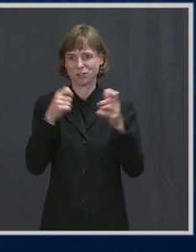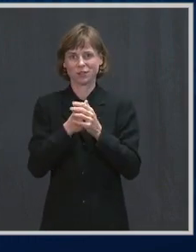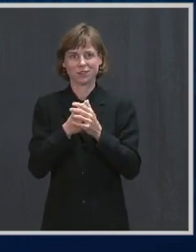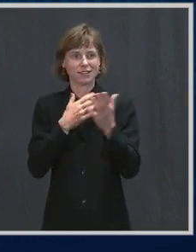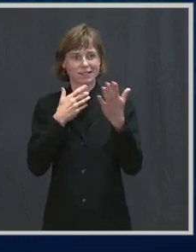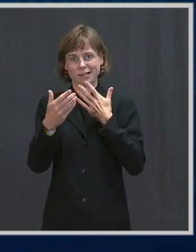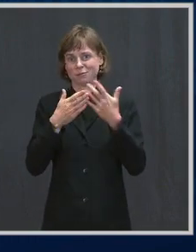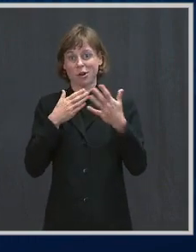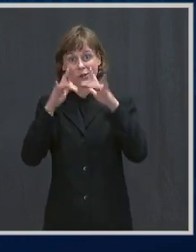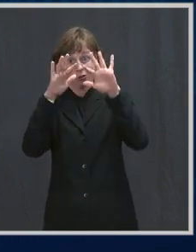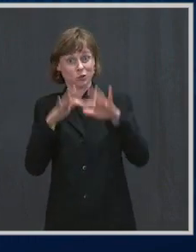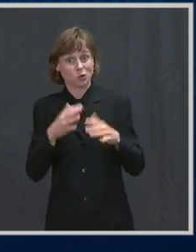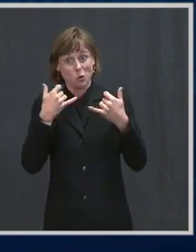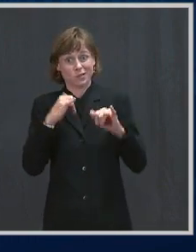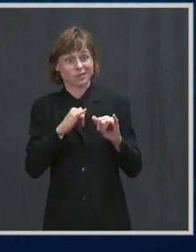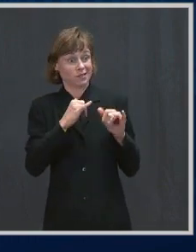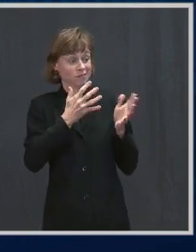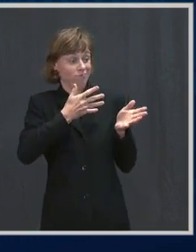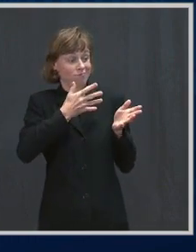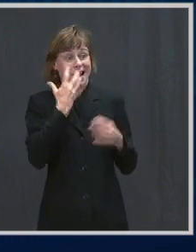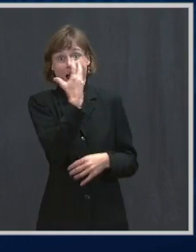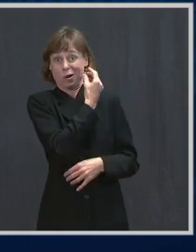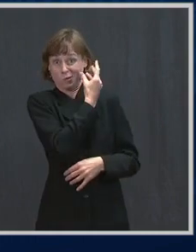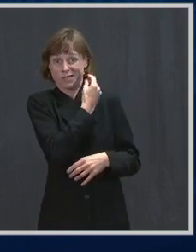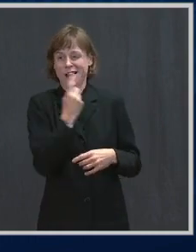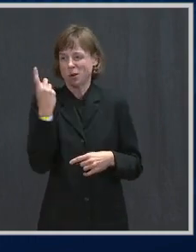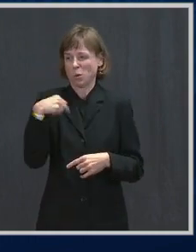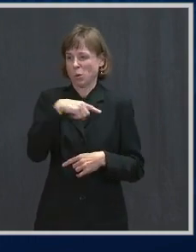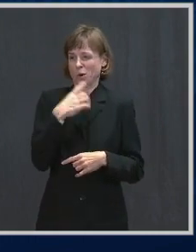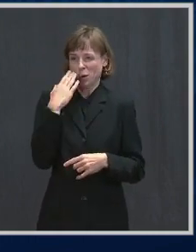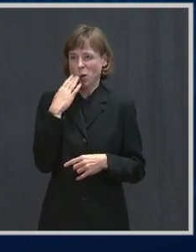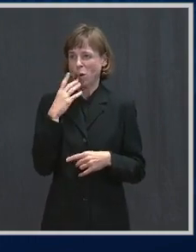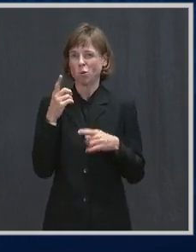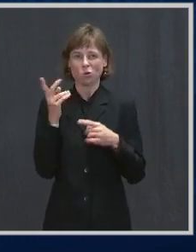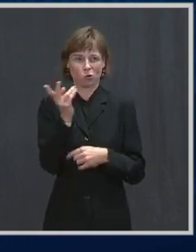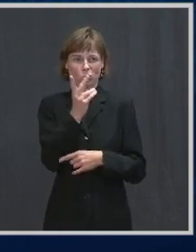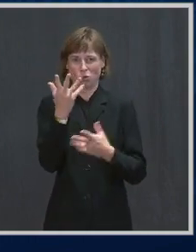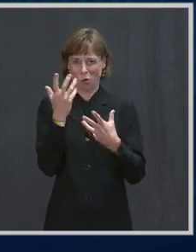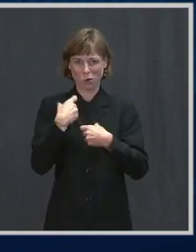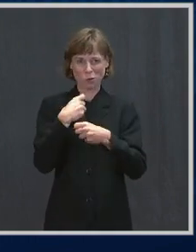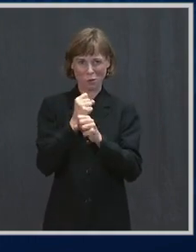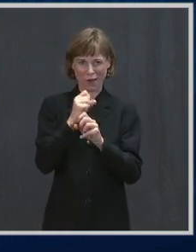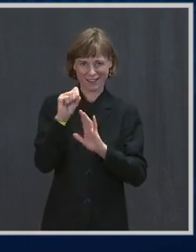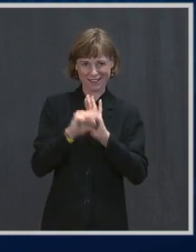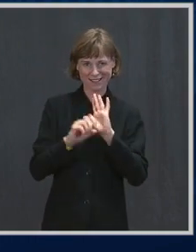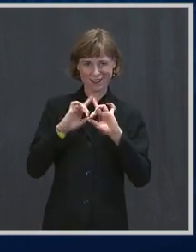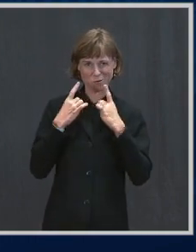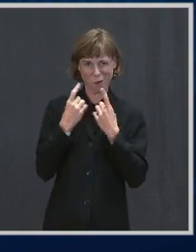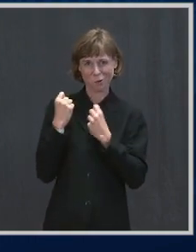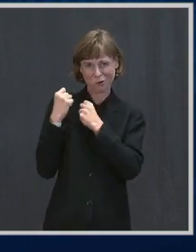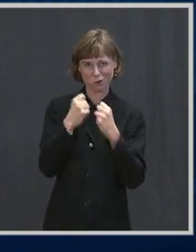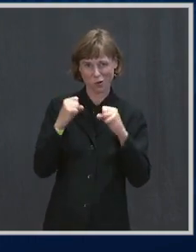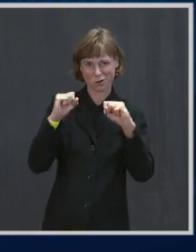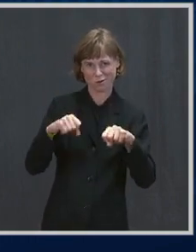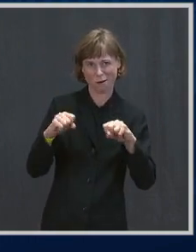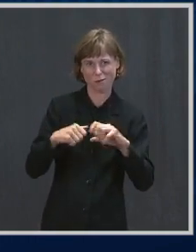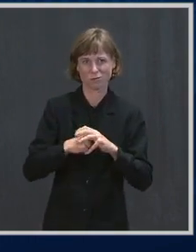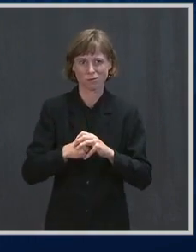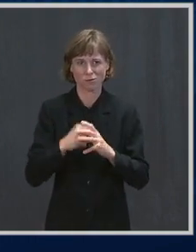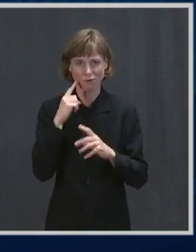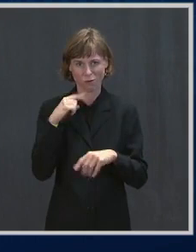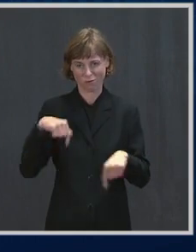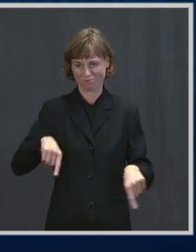snow outside, we know that you want to make the State Department as strong as it possibly can be for our